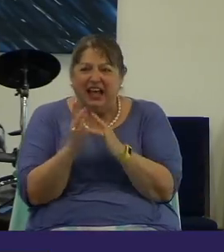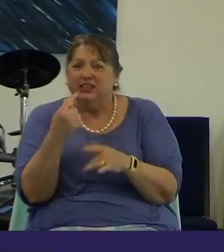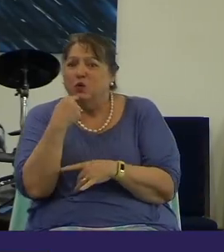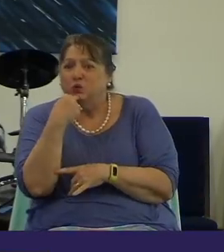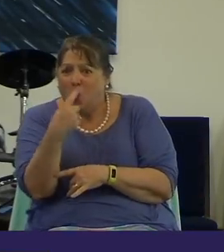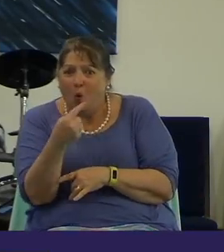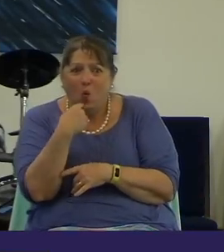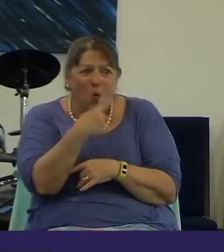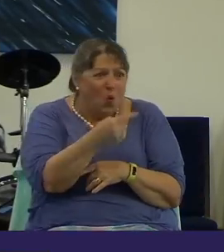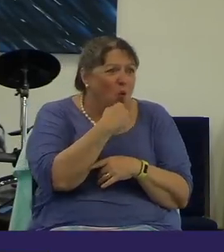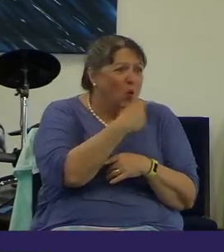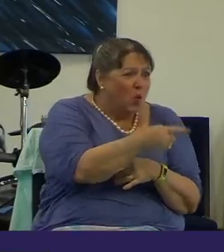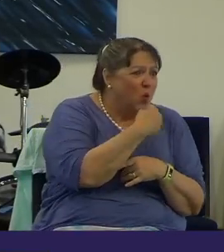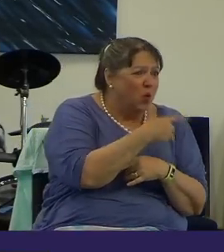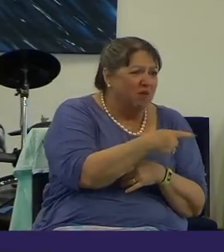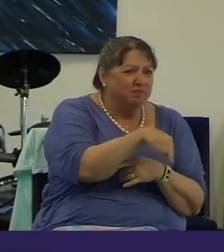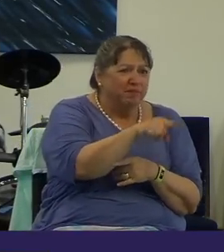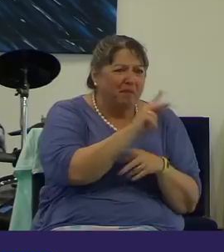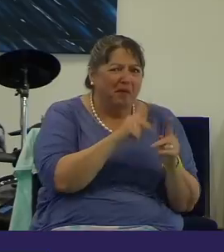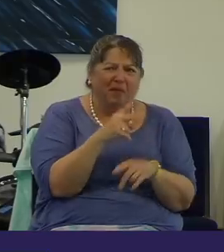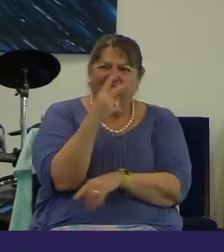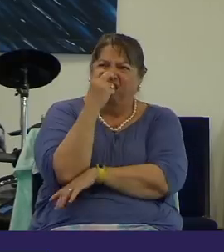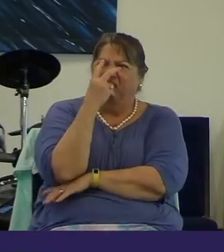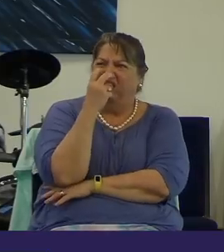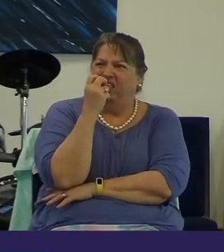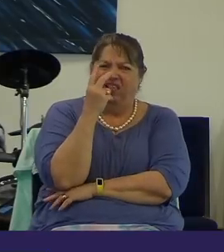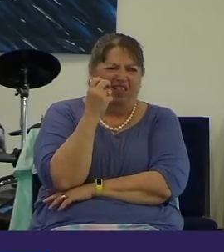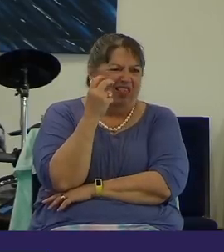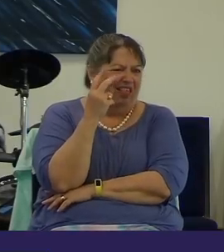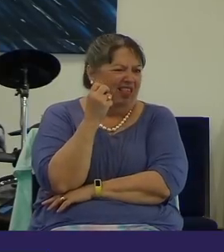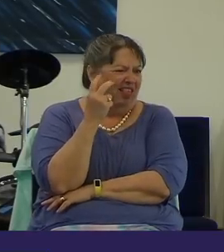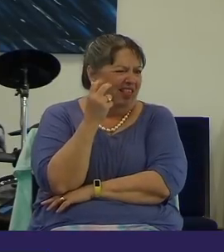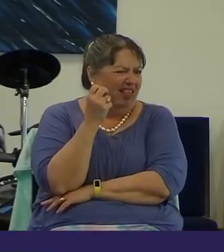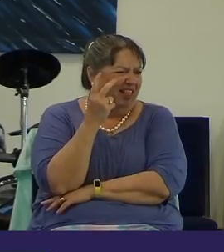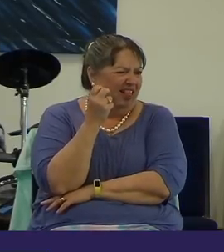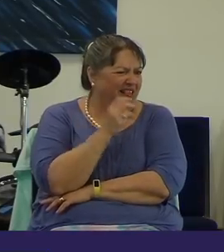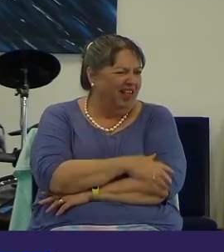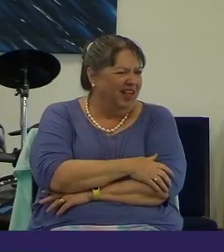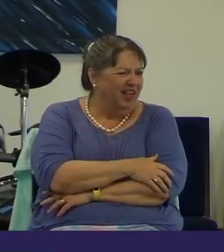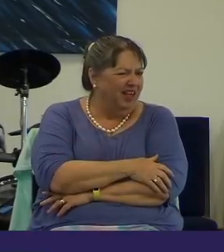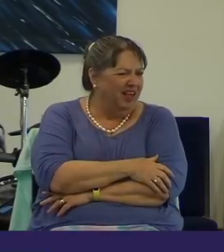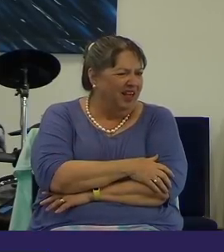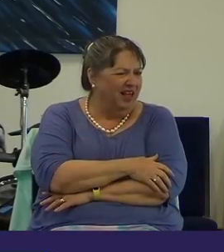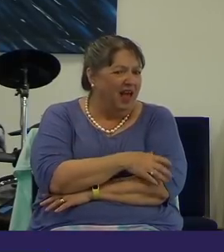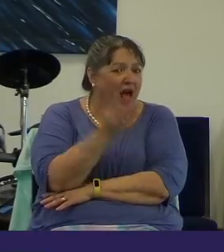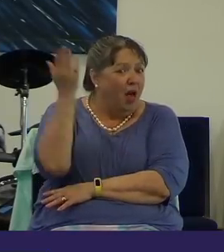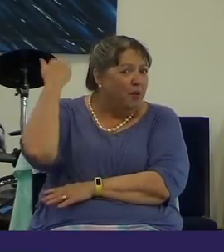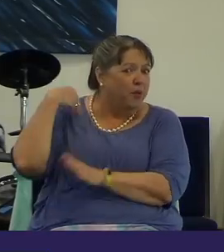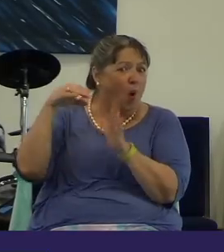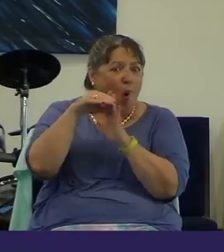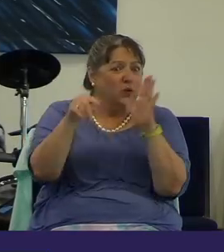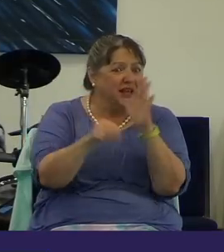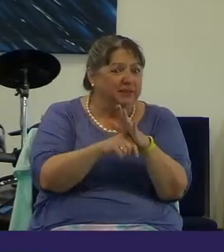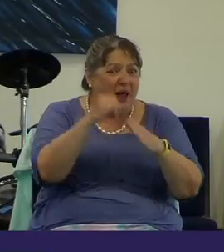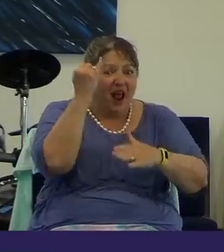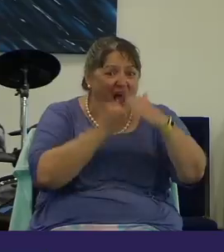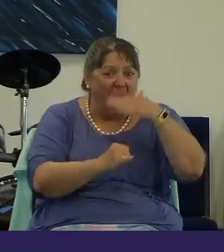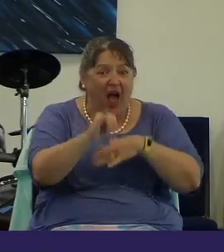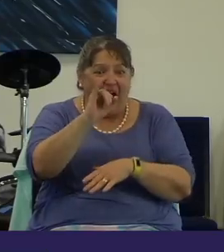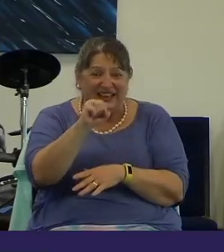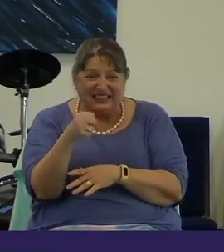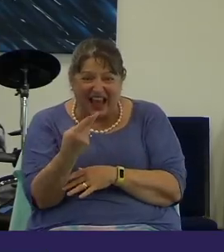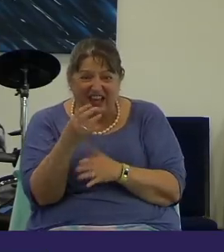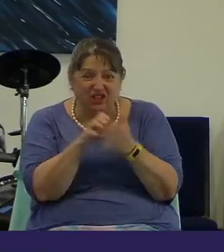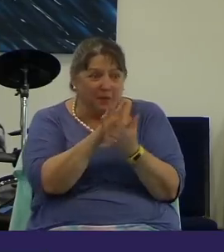the Gospels, and we find it throughout the Old Testament. In Isaiah 53, right?